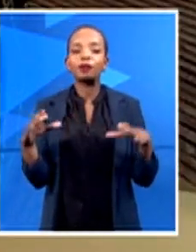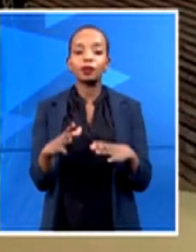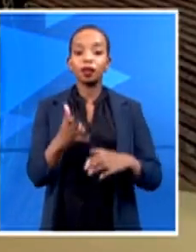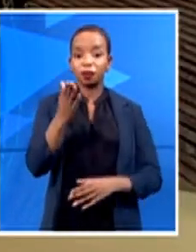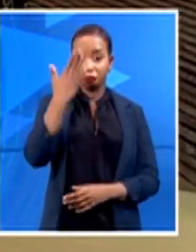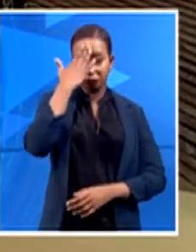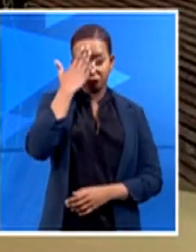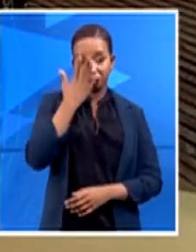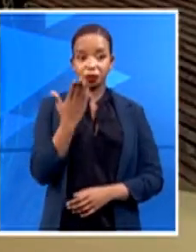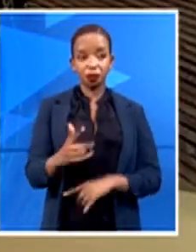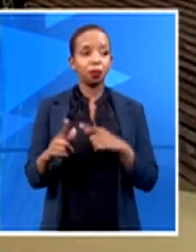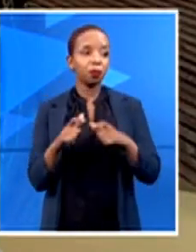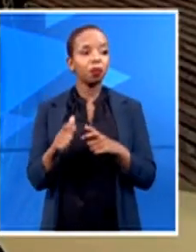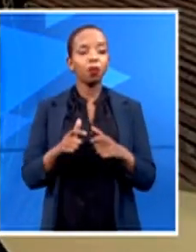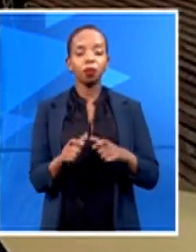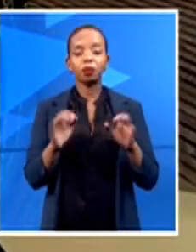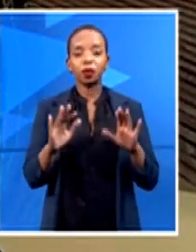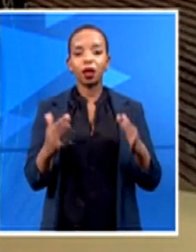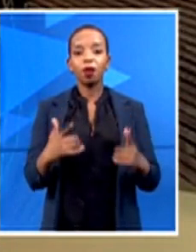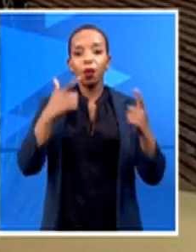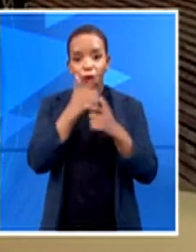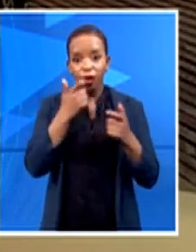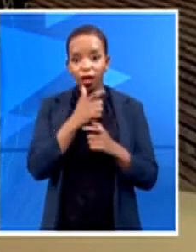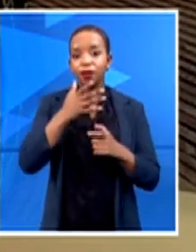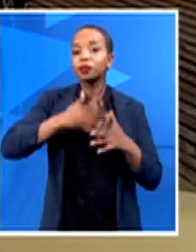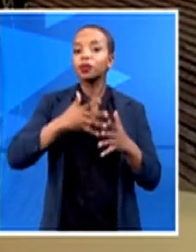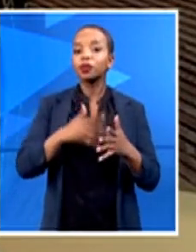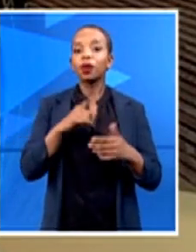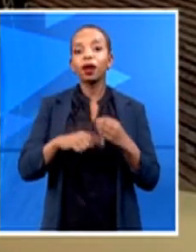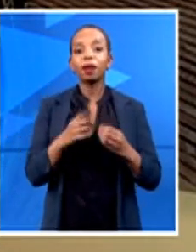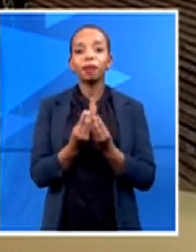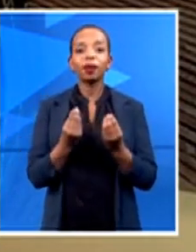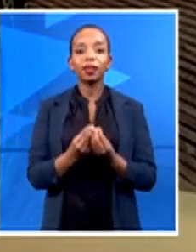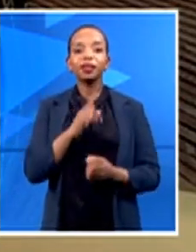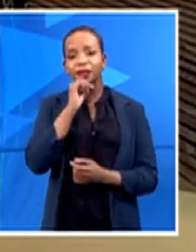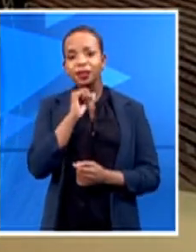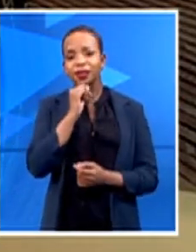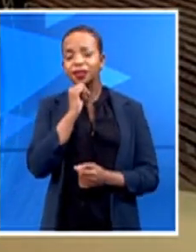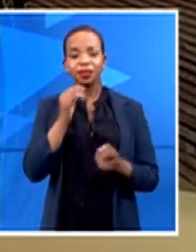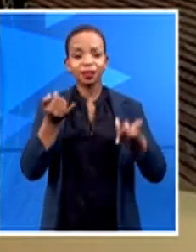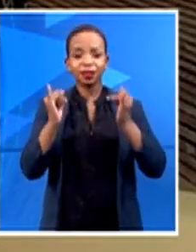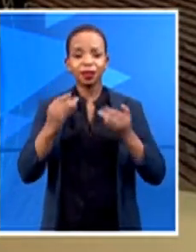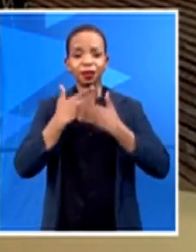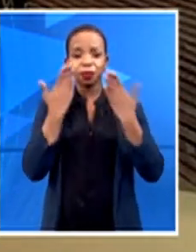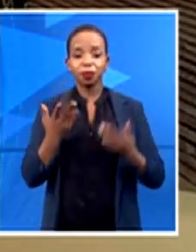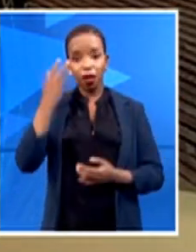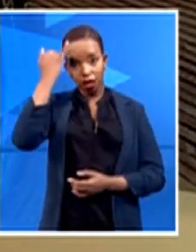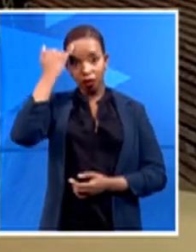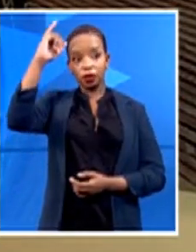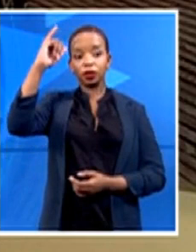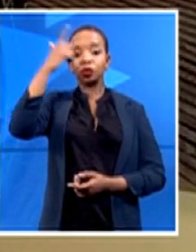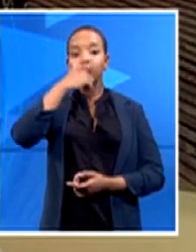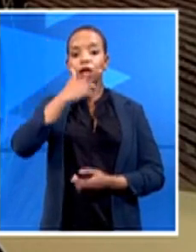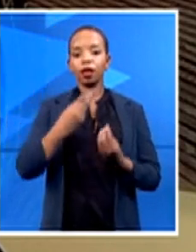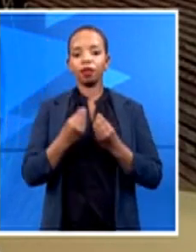joke about things, even though we know it's serious. The idea is not to laugh about things, but that is a great stress reliever. So what we do is we contact